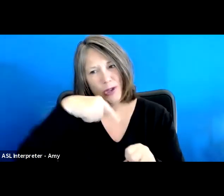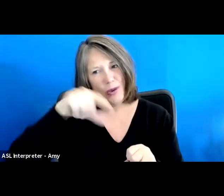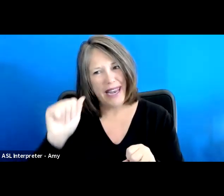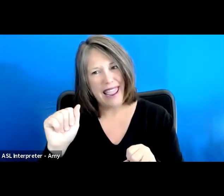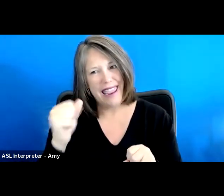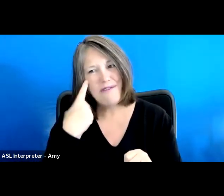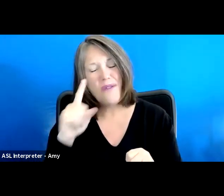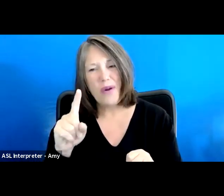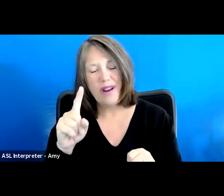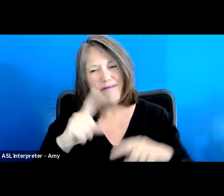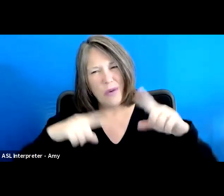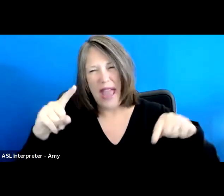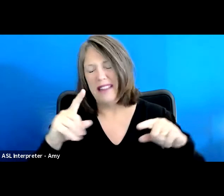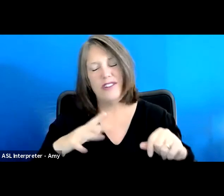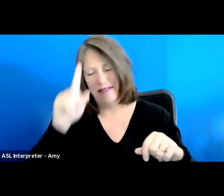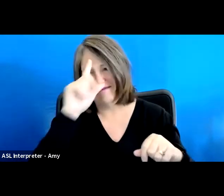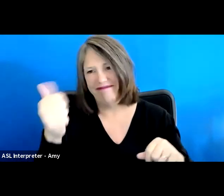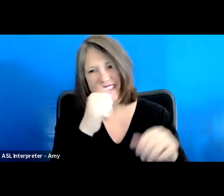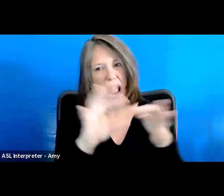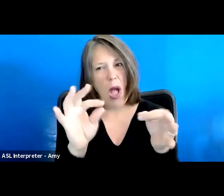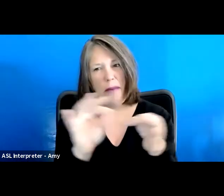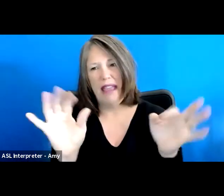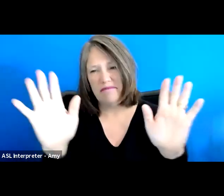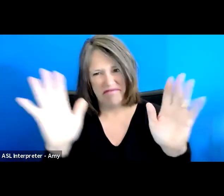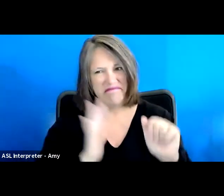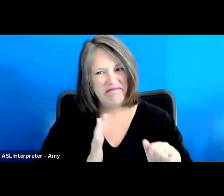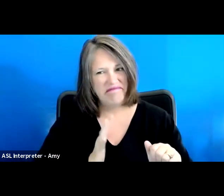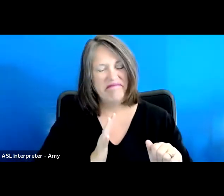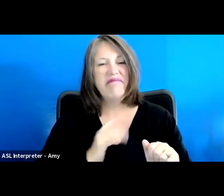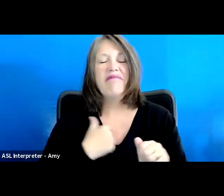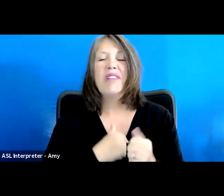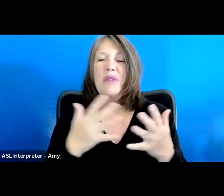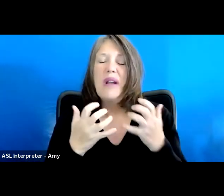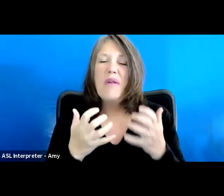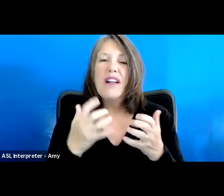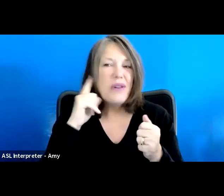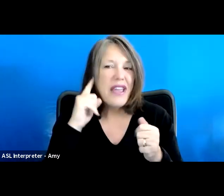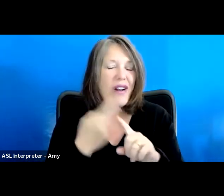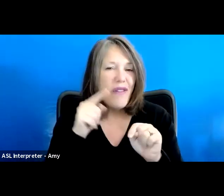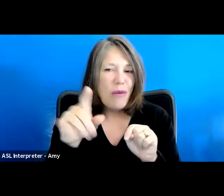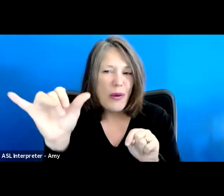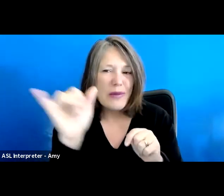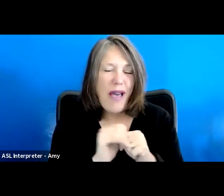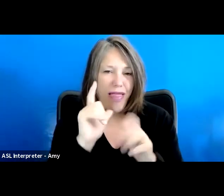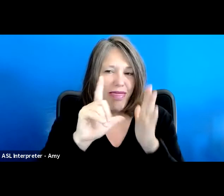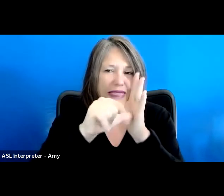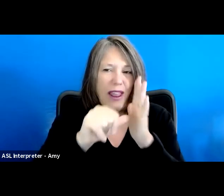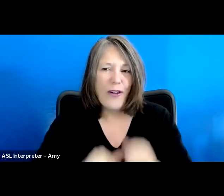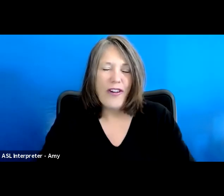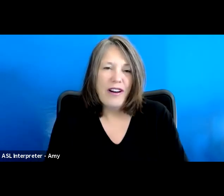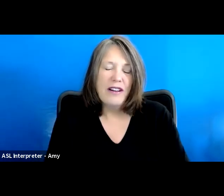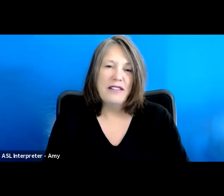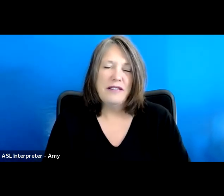a variety. Yeah, please feel free to comment and stuff as well, because we'll want to ask, we'll want to hear from you a little bit as well later on.